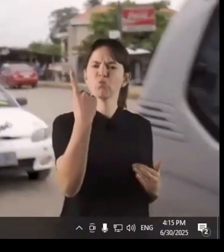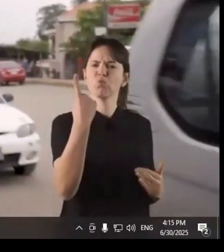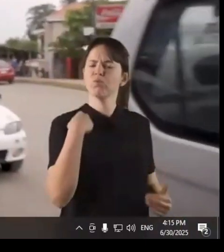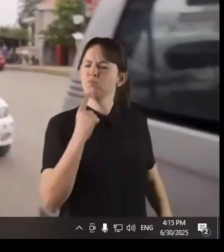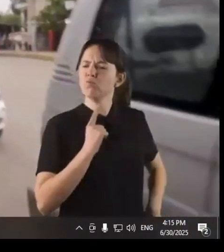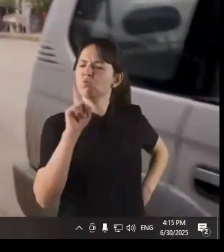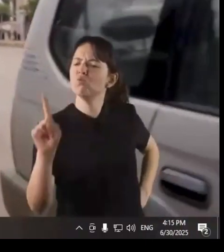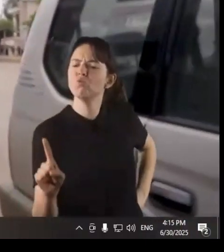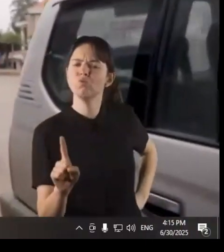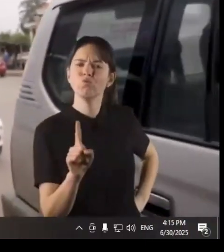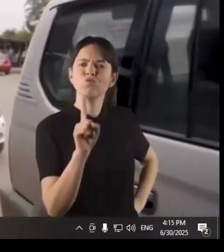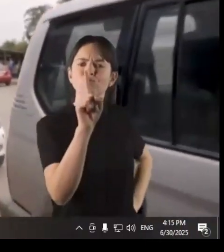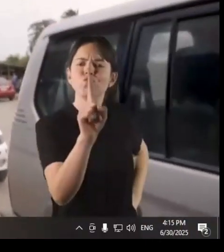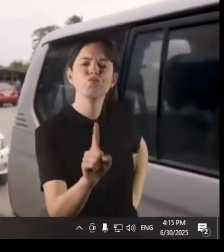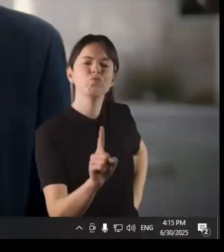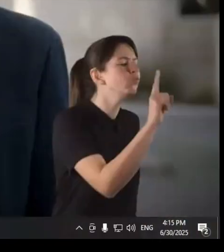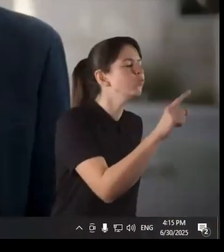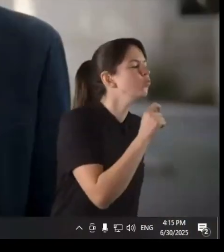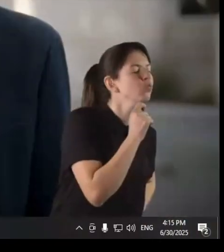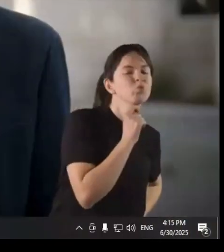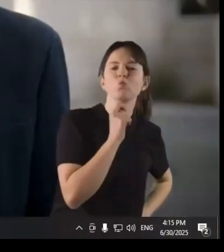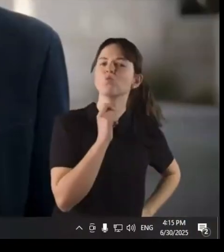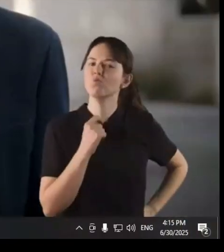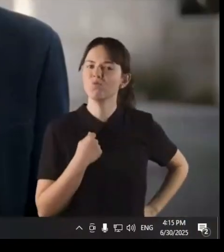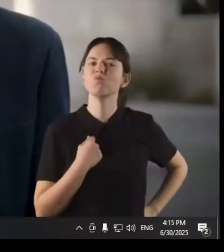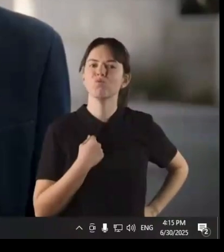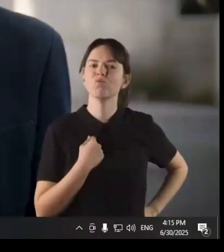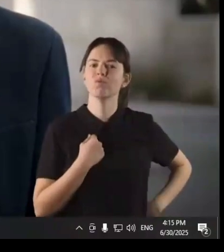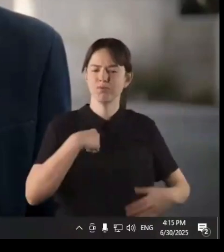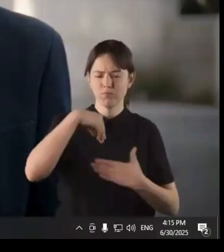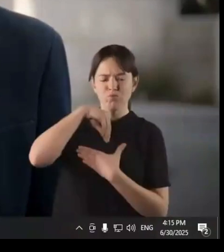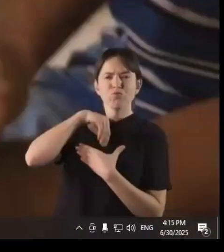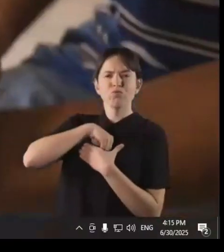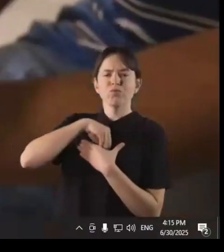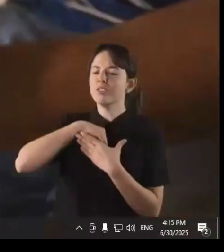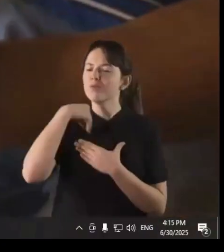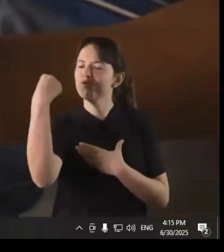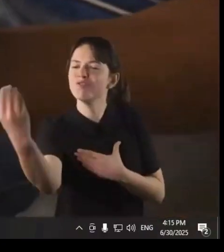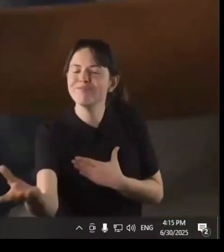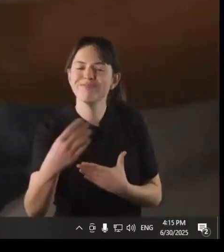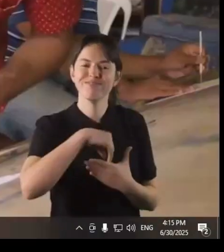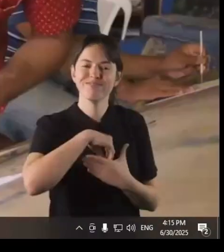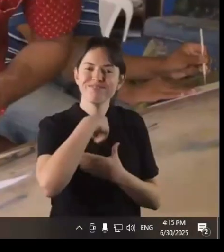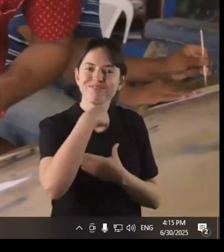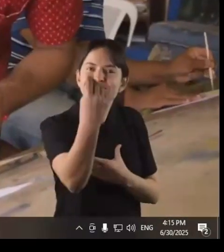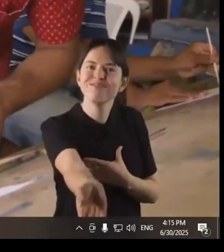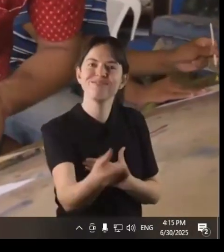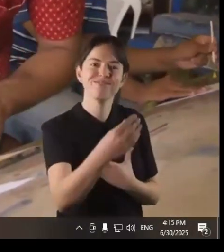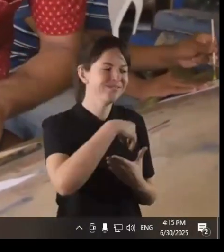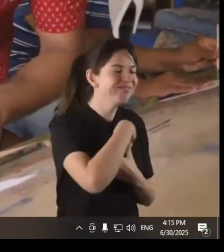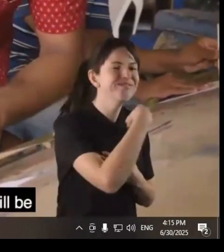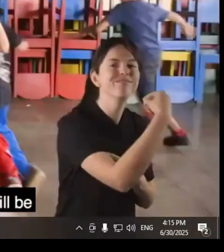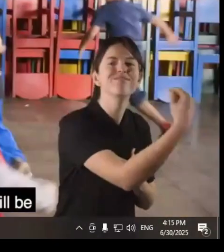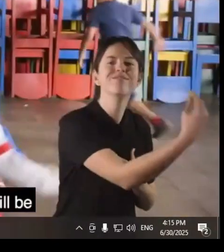to defend my interests. I have the right to be independent in my self-determination. I have contributions to